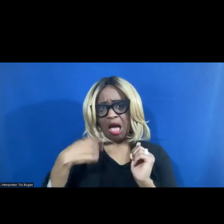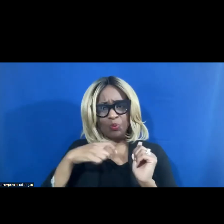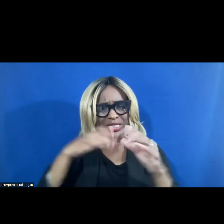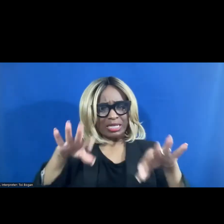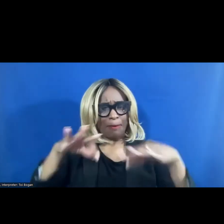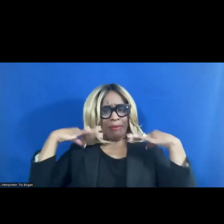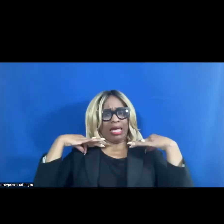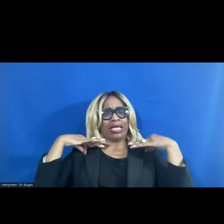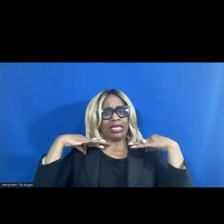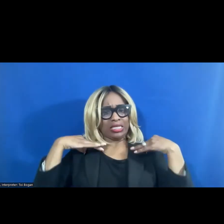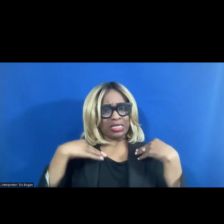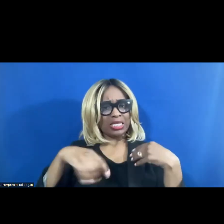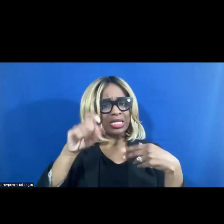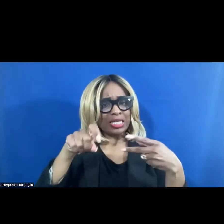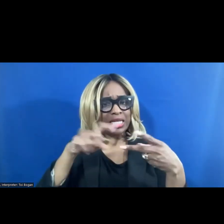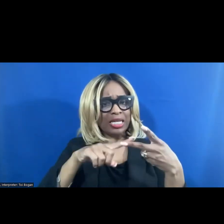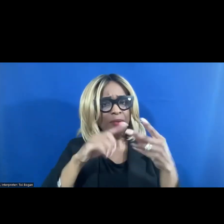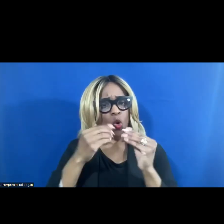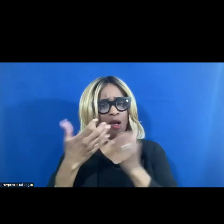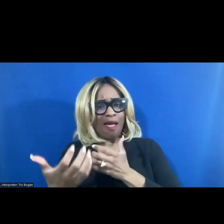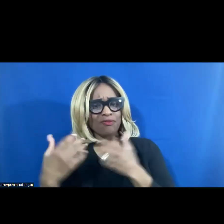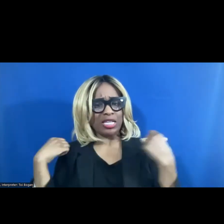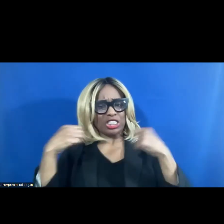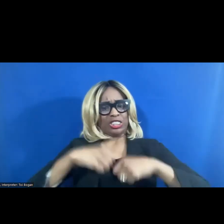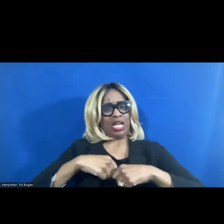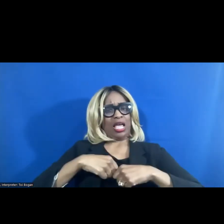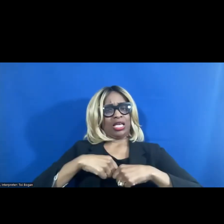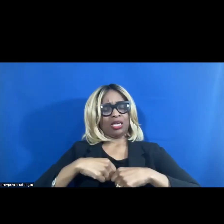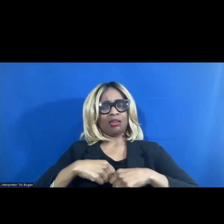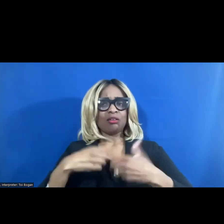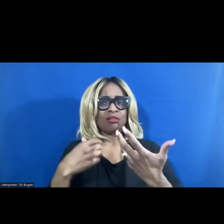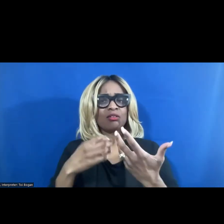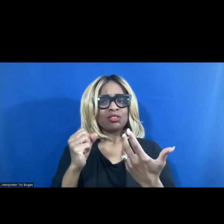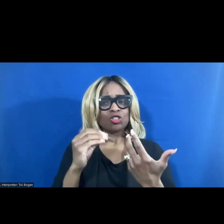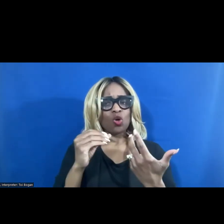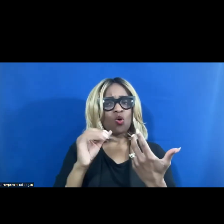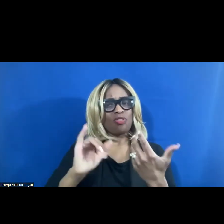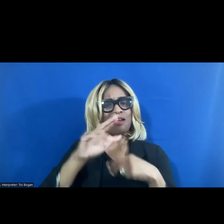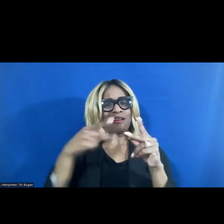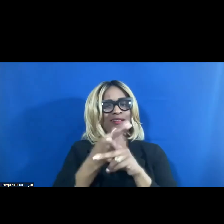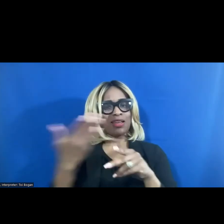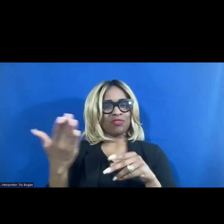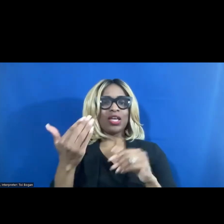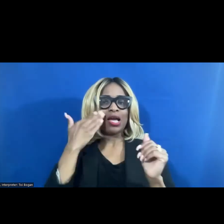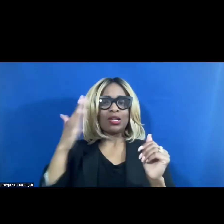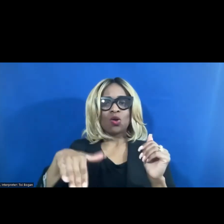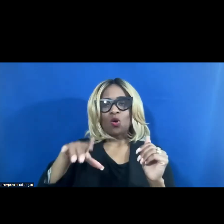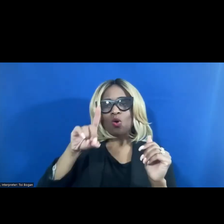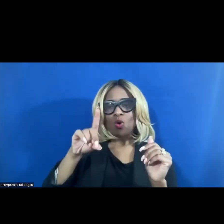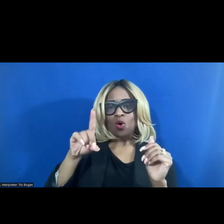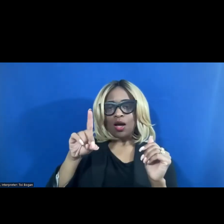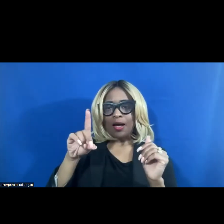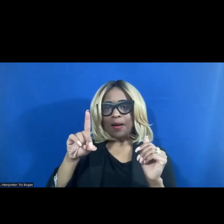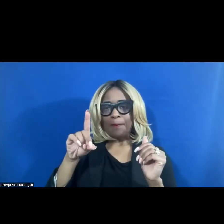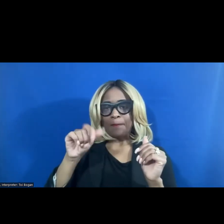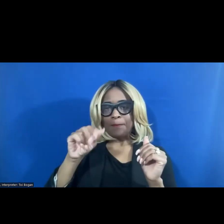blankets. We need like a heavier jacket to wear, right? So it's those kinds of things. And I know Danielle talked earlier again about